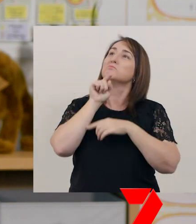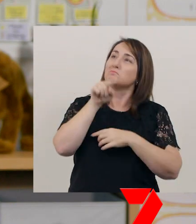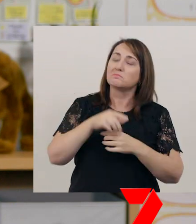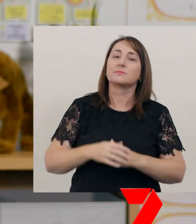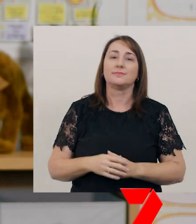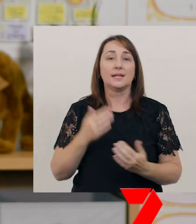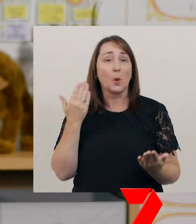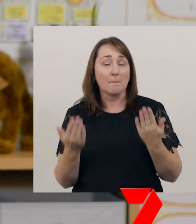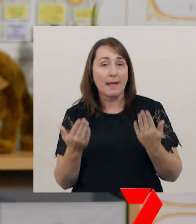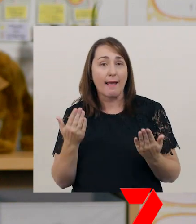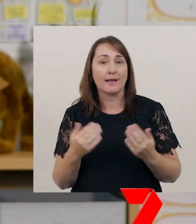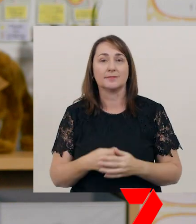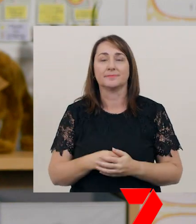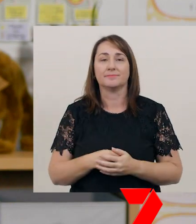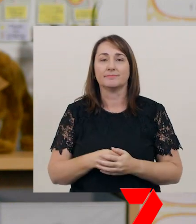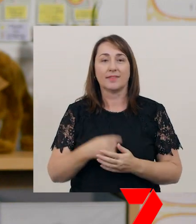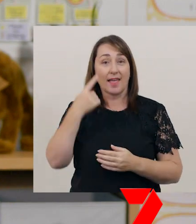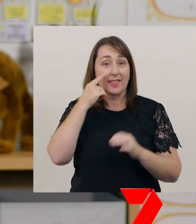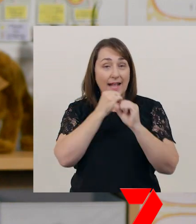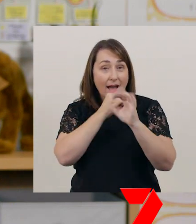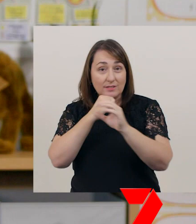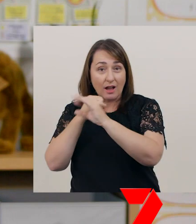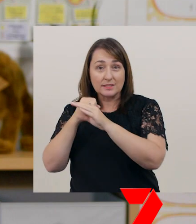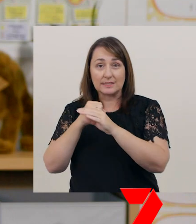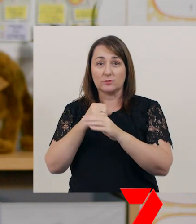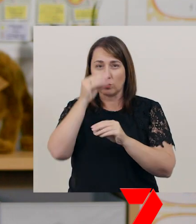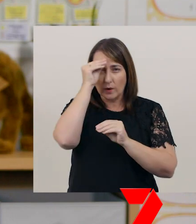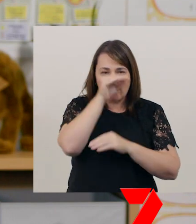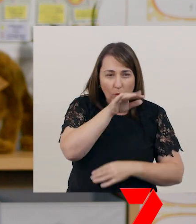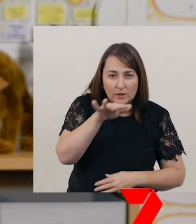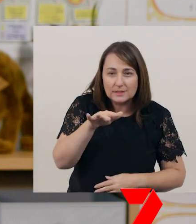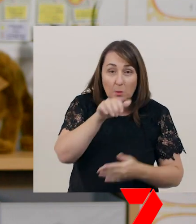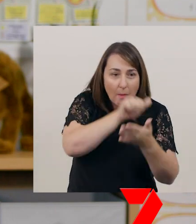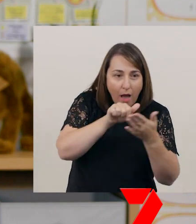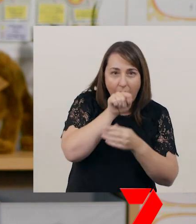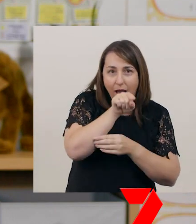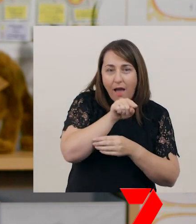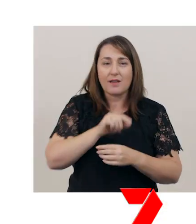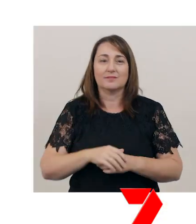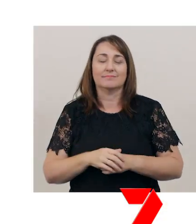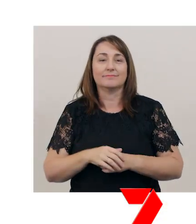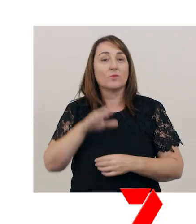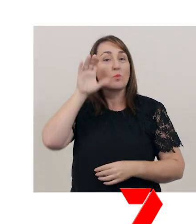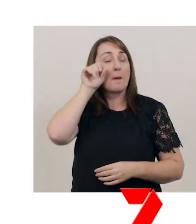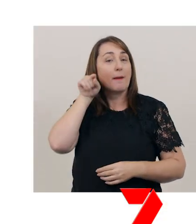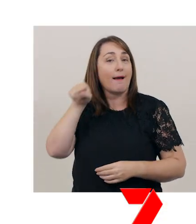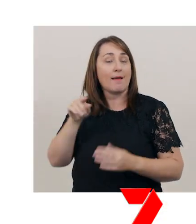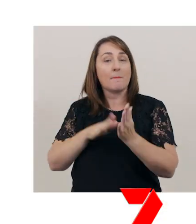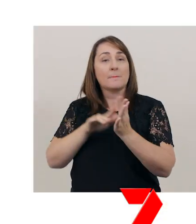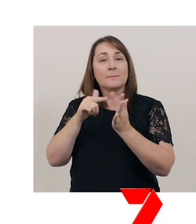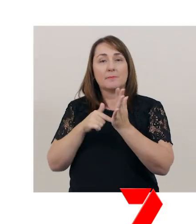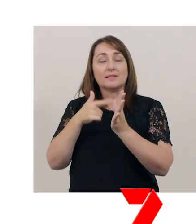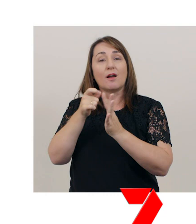comparisons. Think of how this can be used in advertising to influence us to buy a product. Remember, a metaphor is